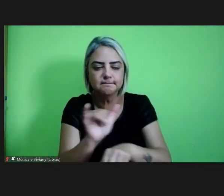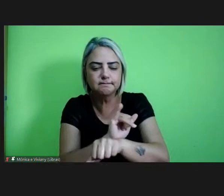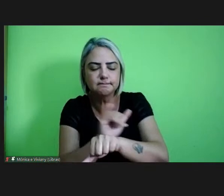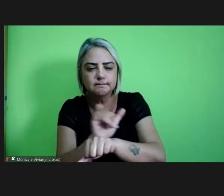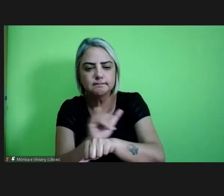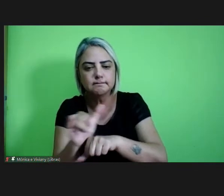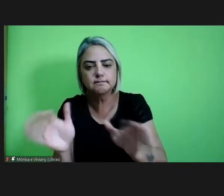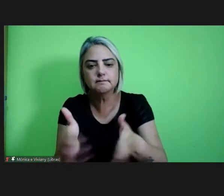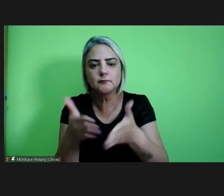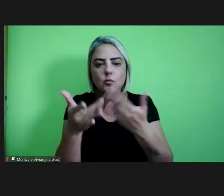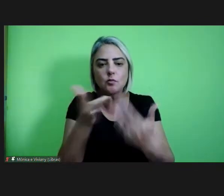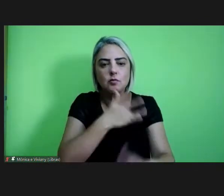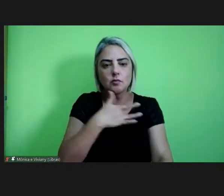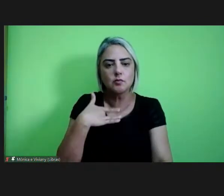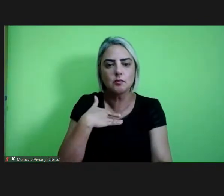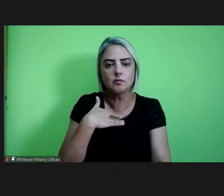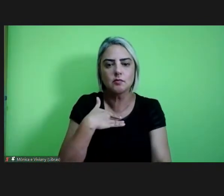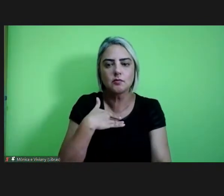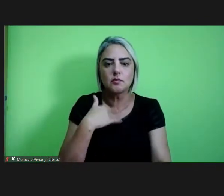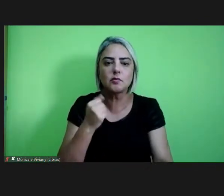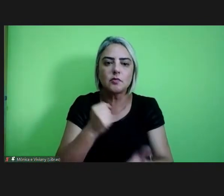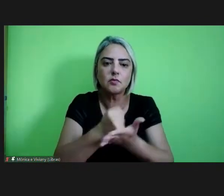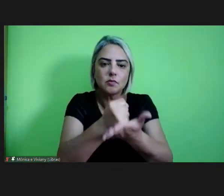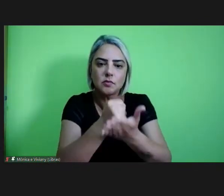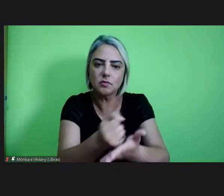they can implement these strategies in terms of